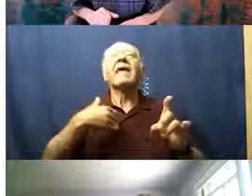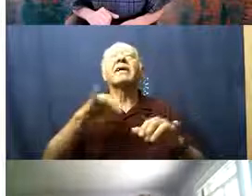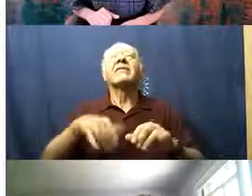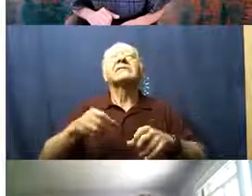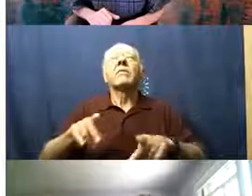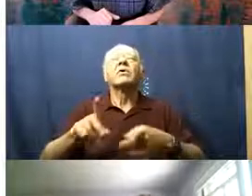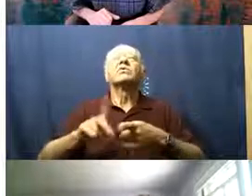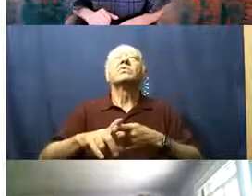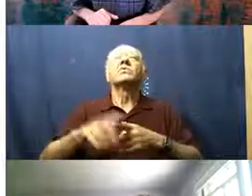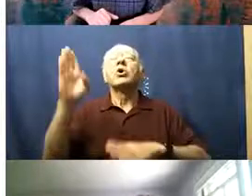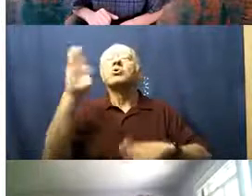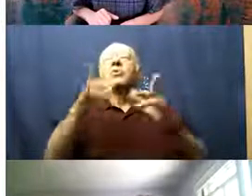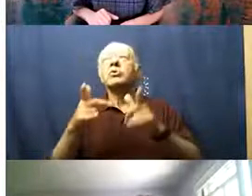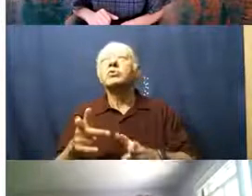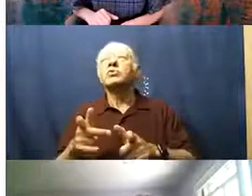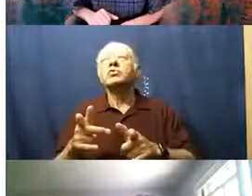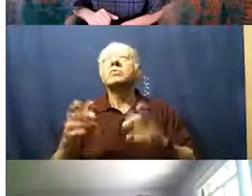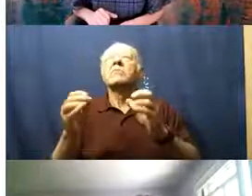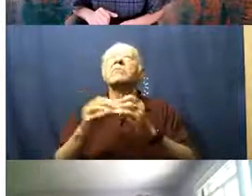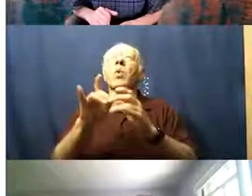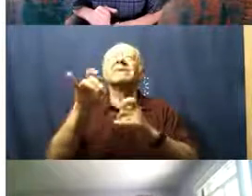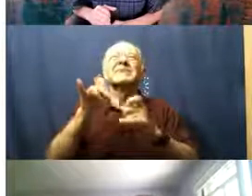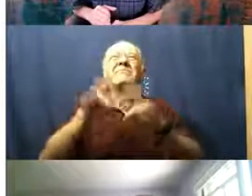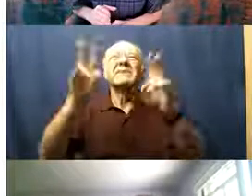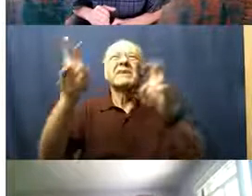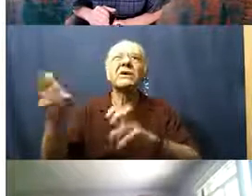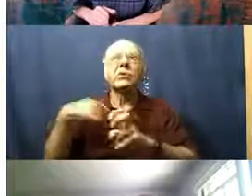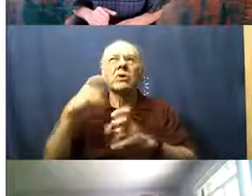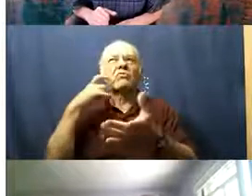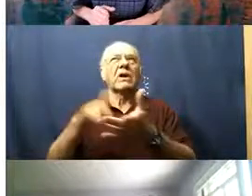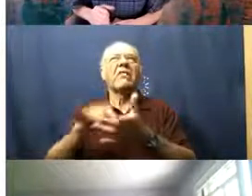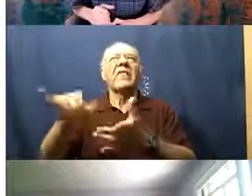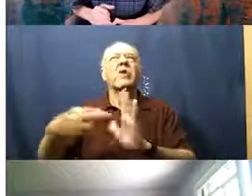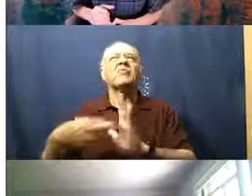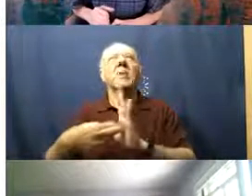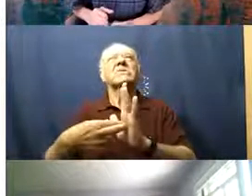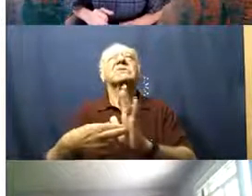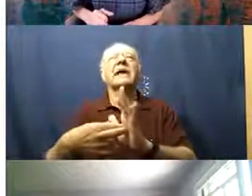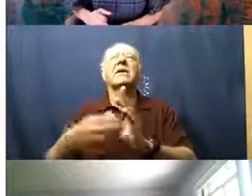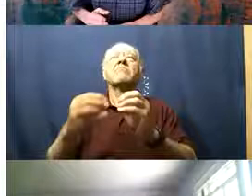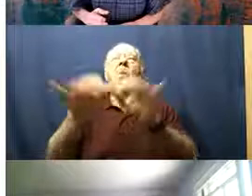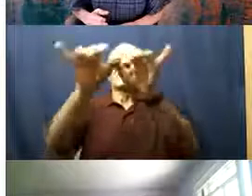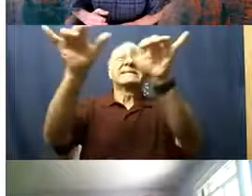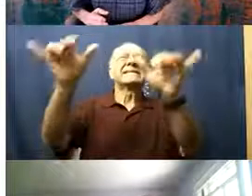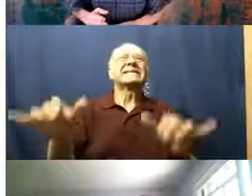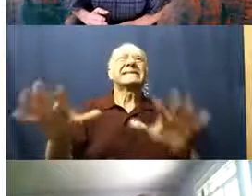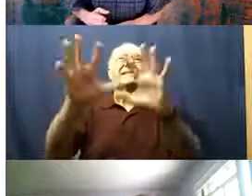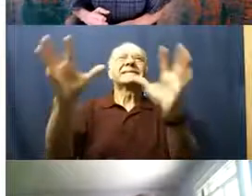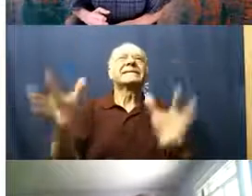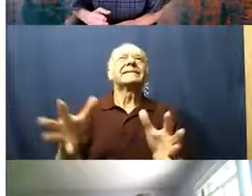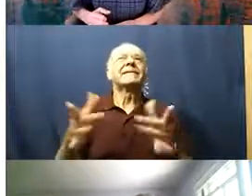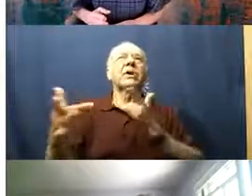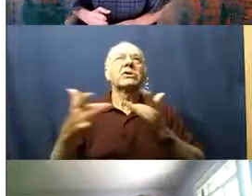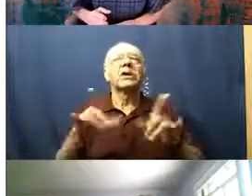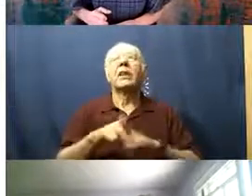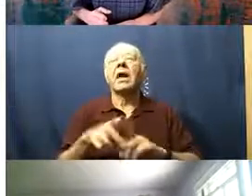opportunity to troubleshoot specific issues that we recognize as representative of a systemic concern, right? Here is a